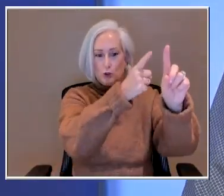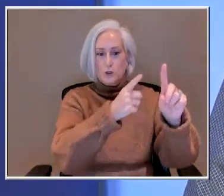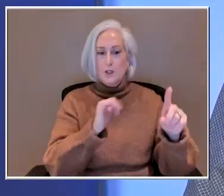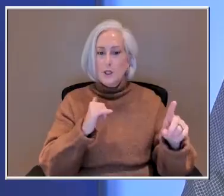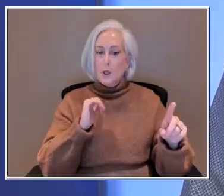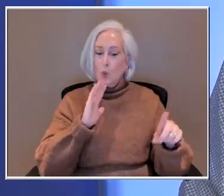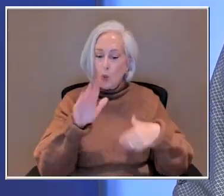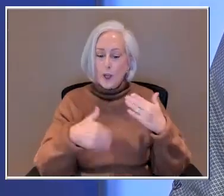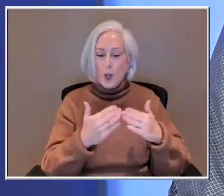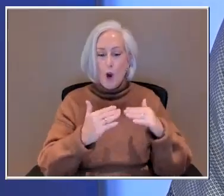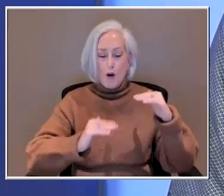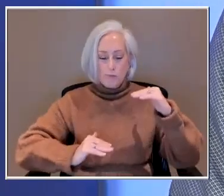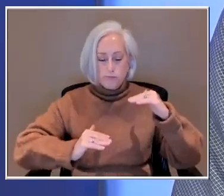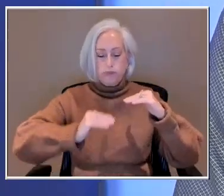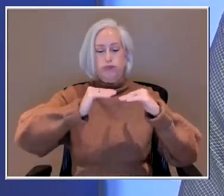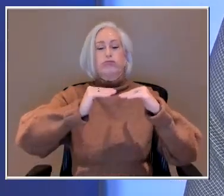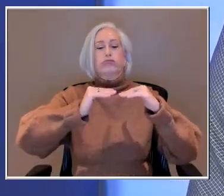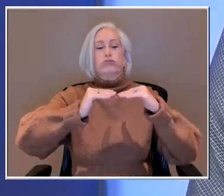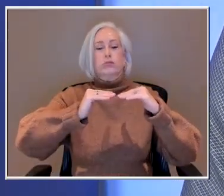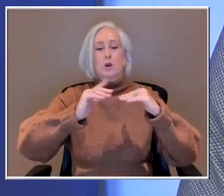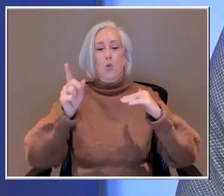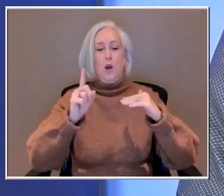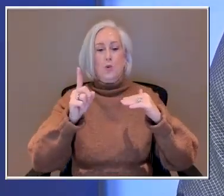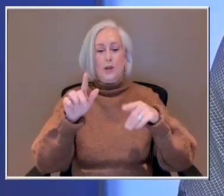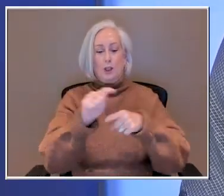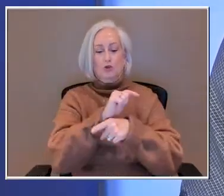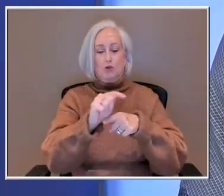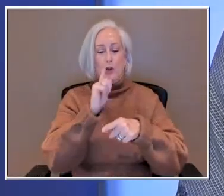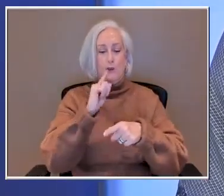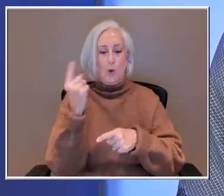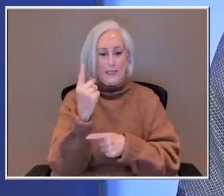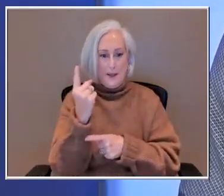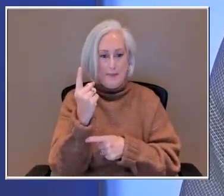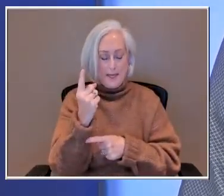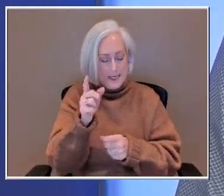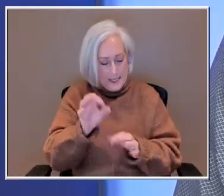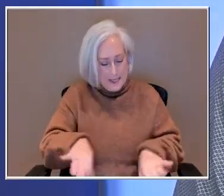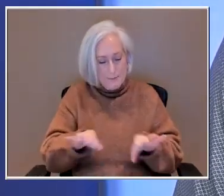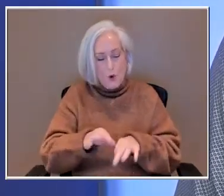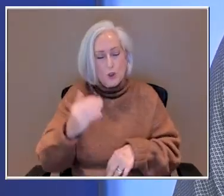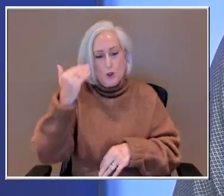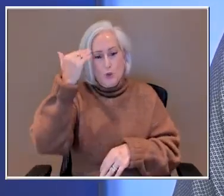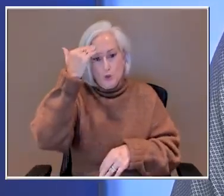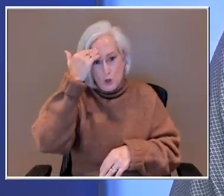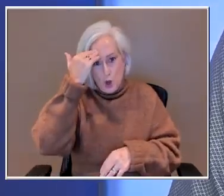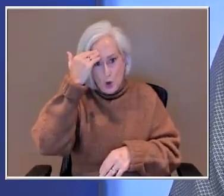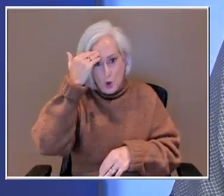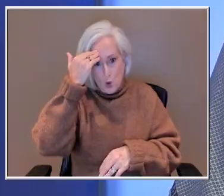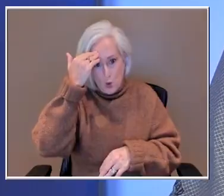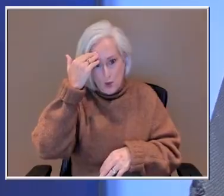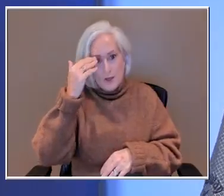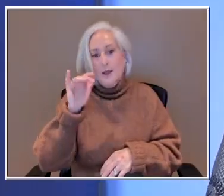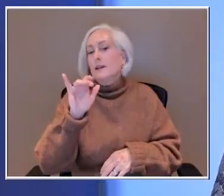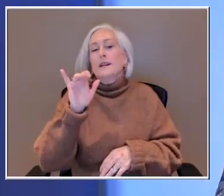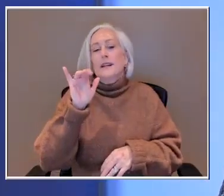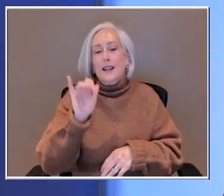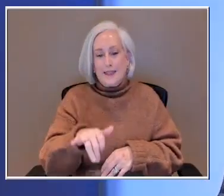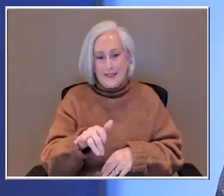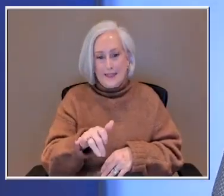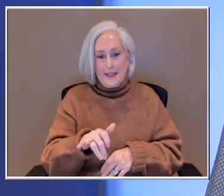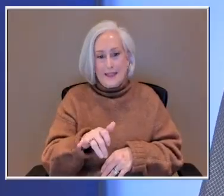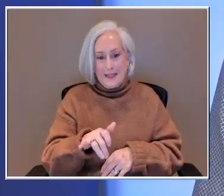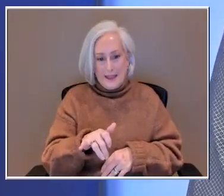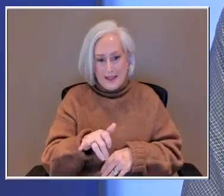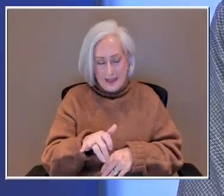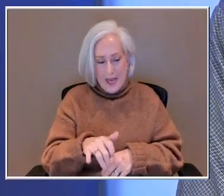for anything, and being mindful and cognizant of the deconditioning that comes with that long medical course before they even come